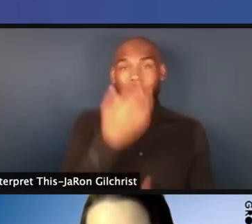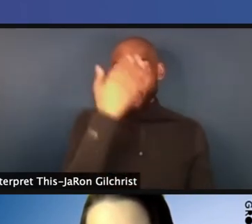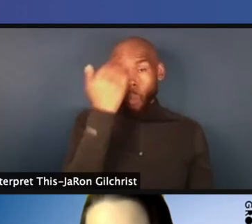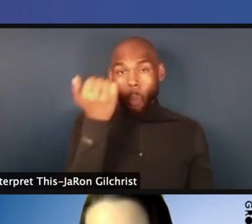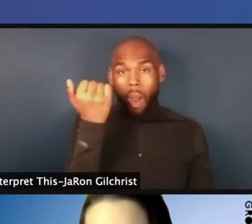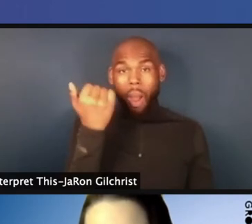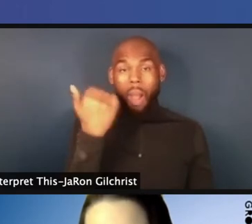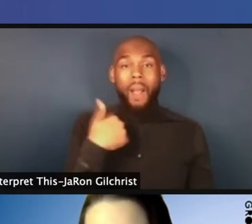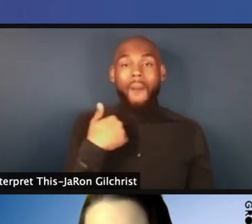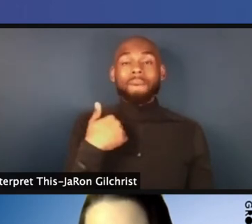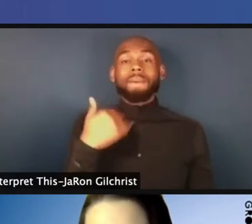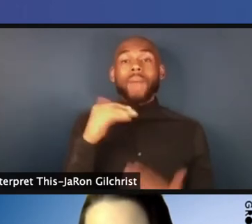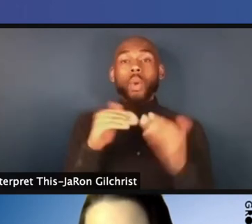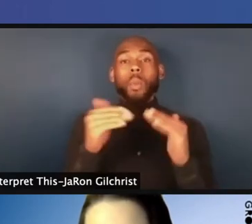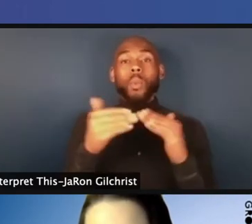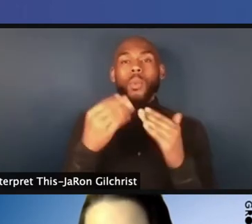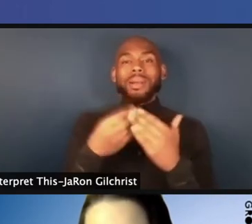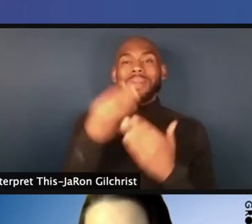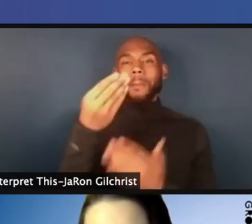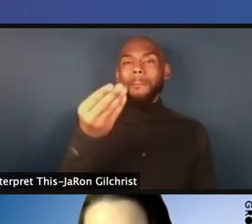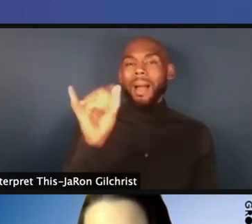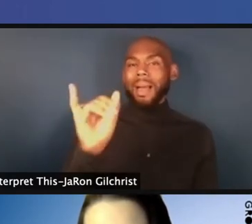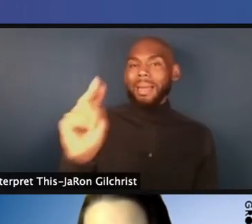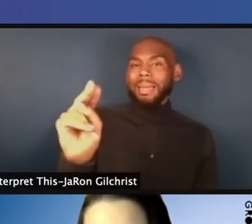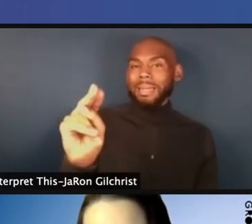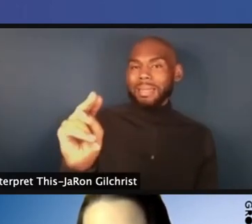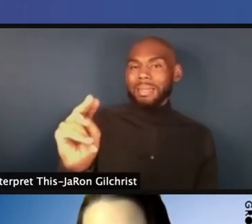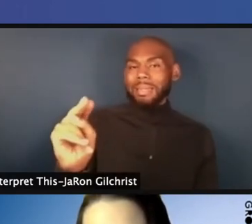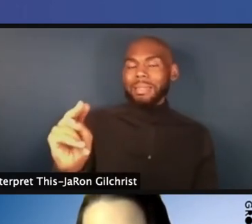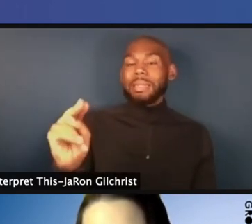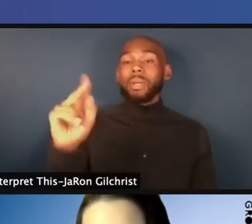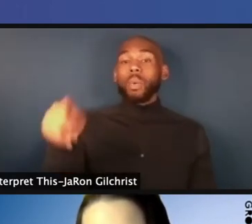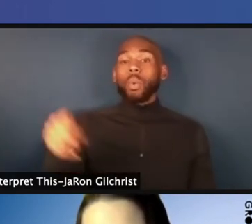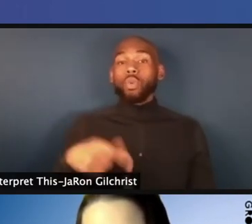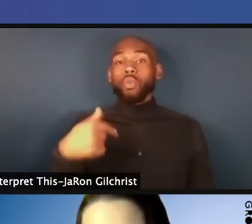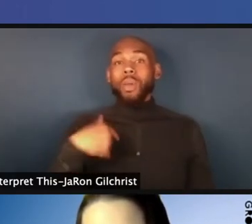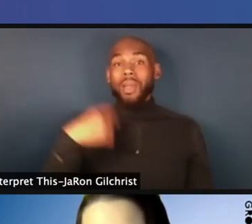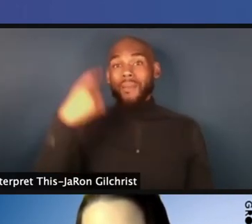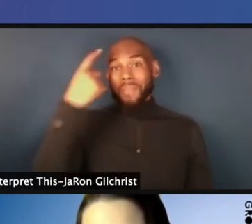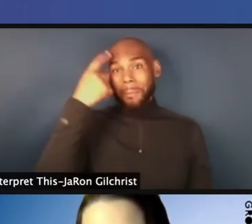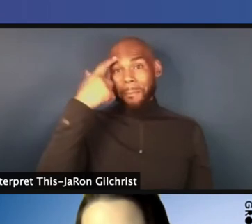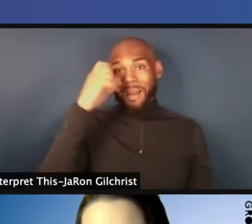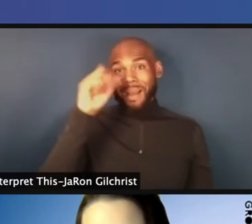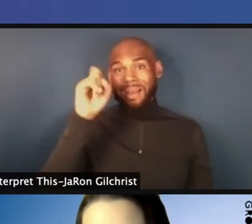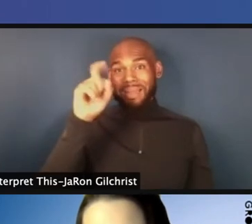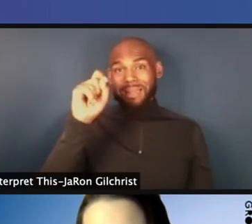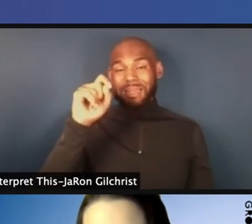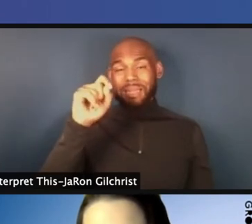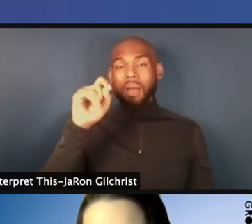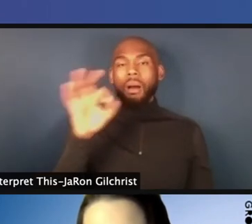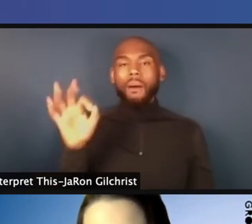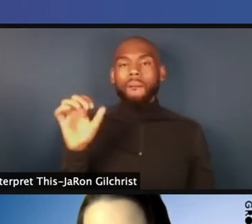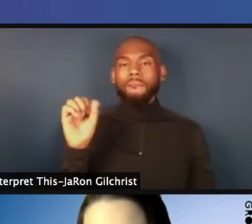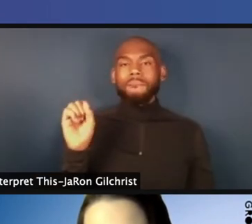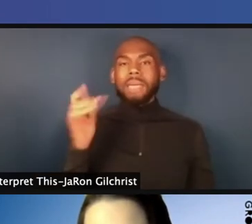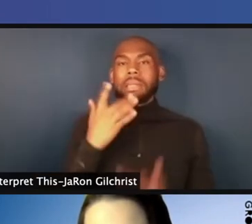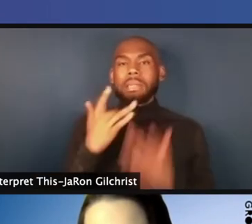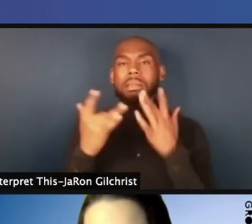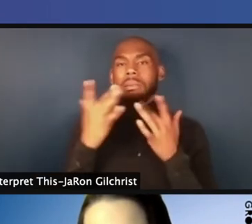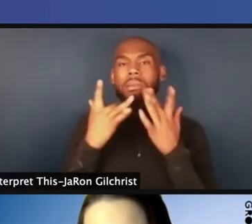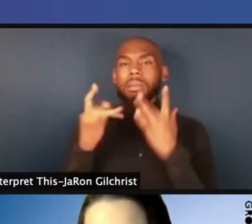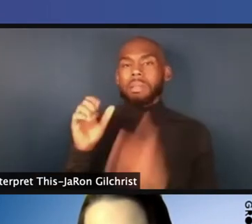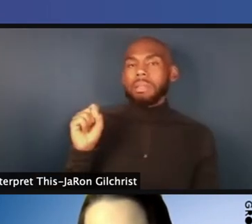And so whenever we move our mindsets from a mindset of like the scarcity mindset, meaning that there is not enough for everyone